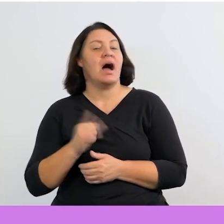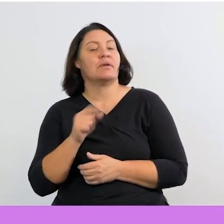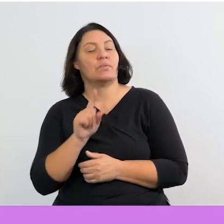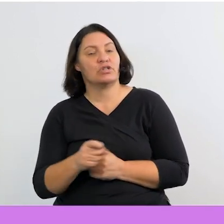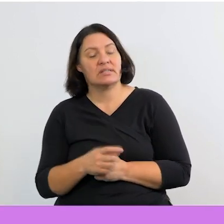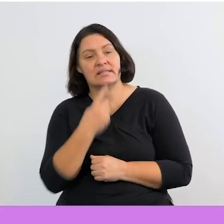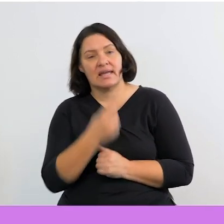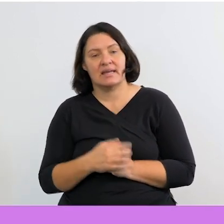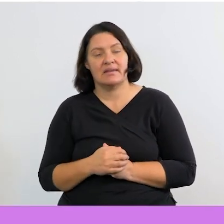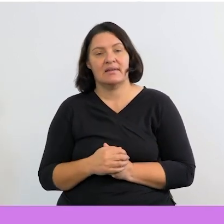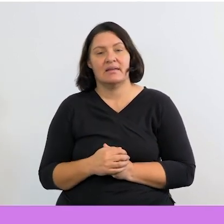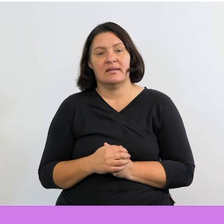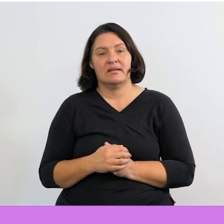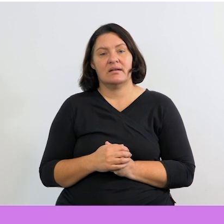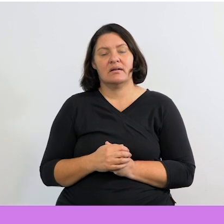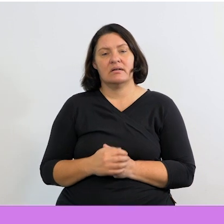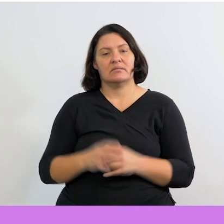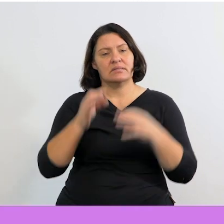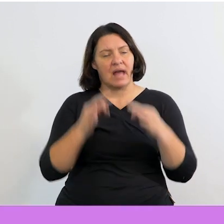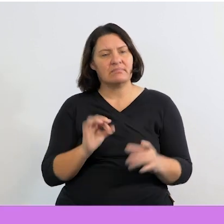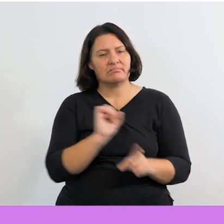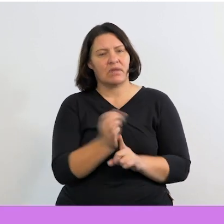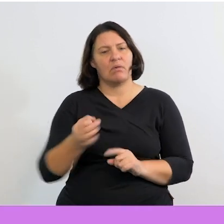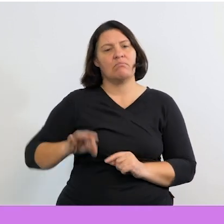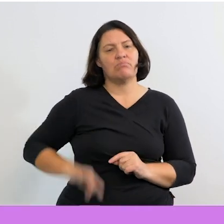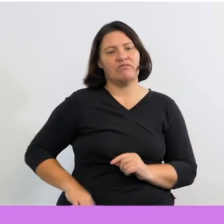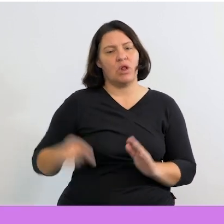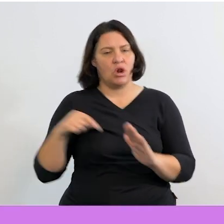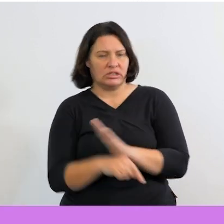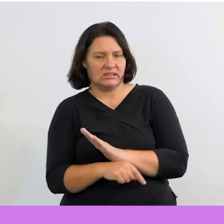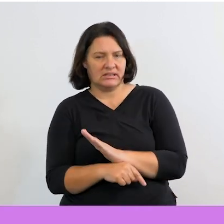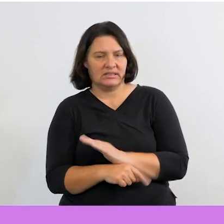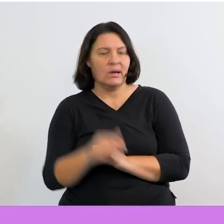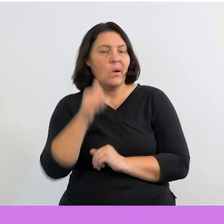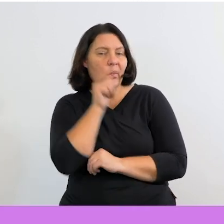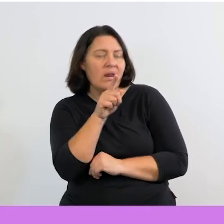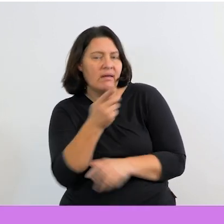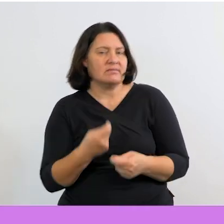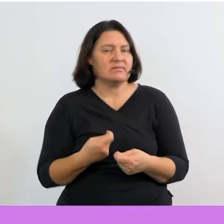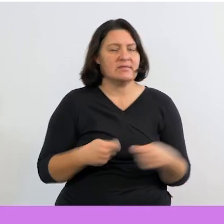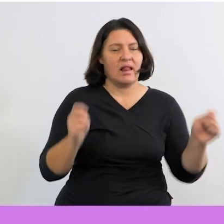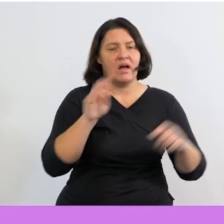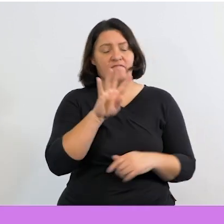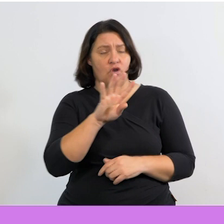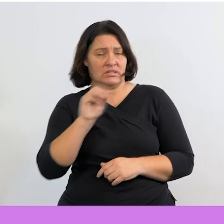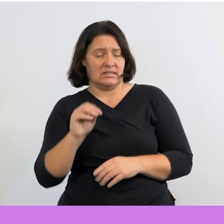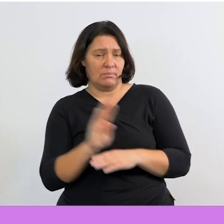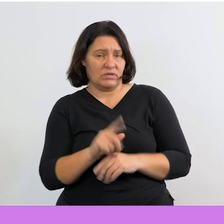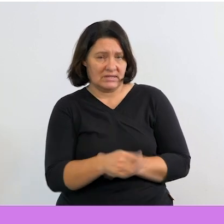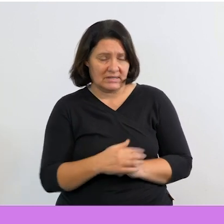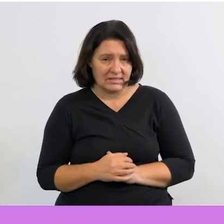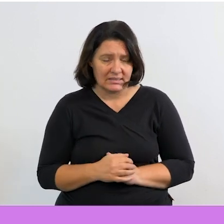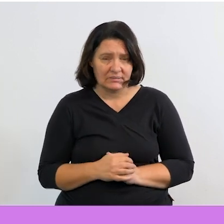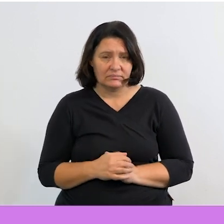another question. It says now, determine Amy's profit or loss when she sells